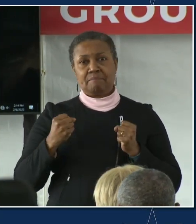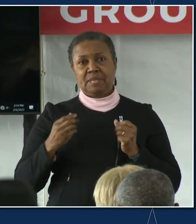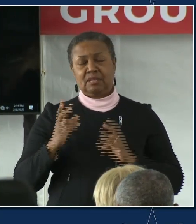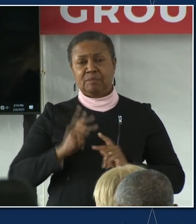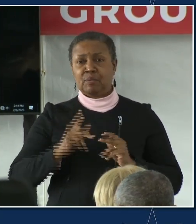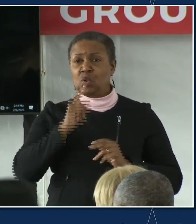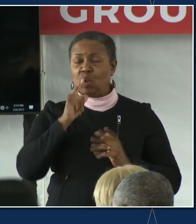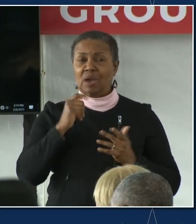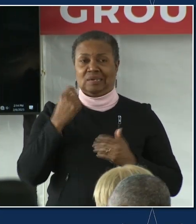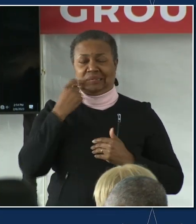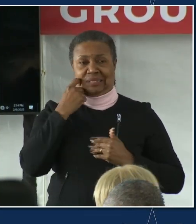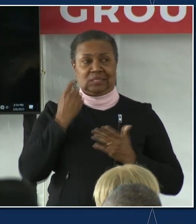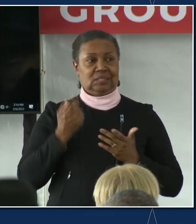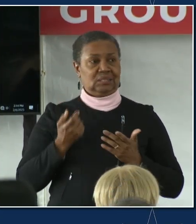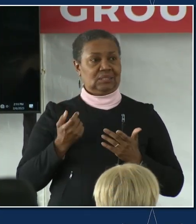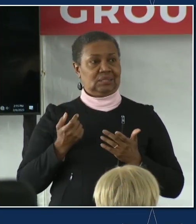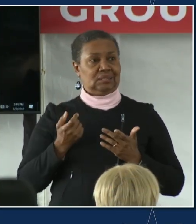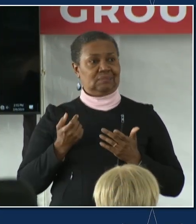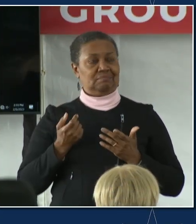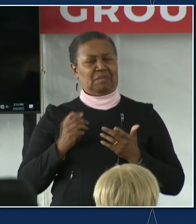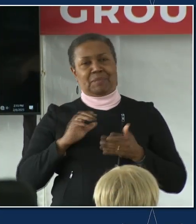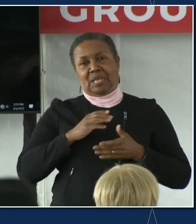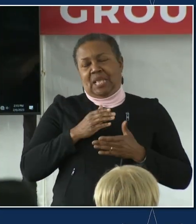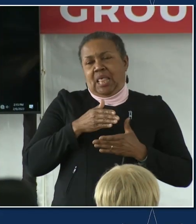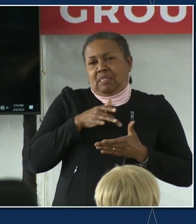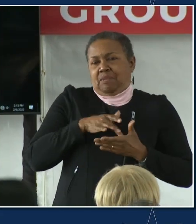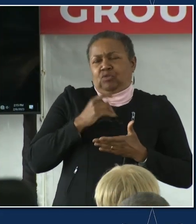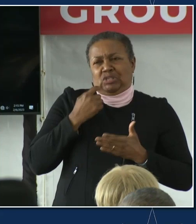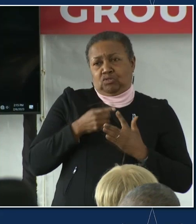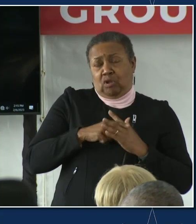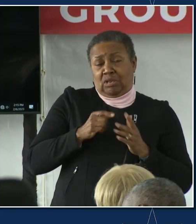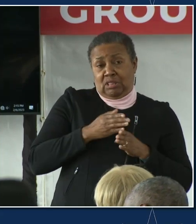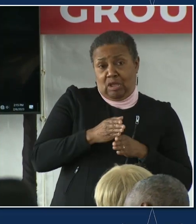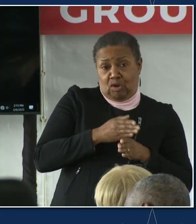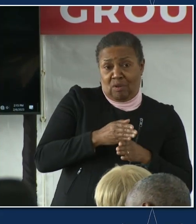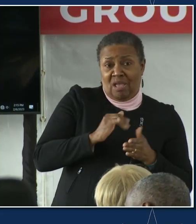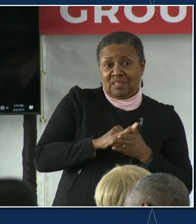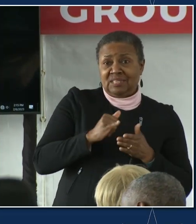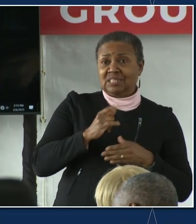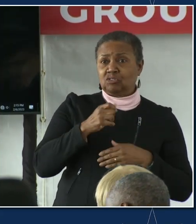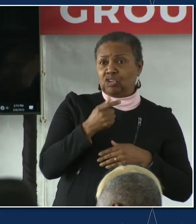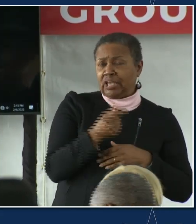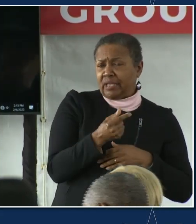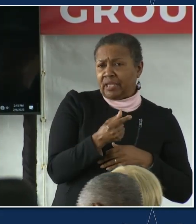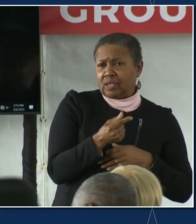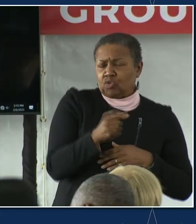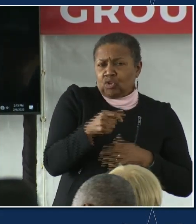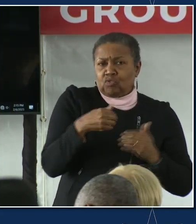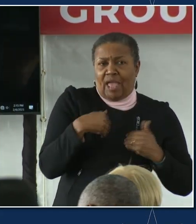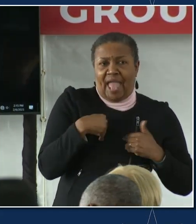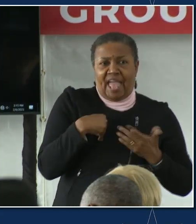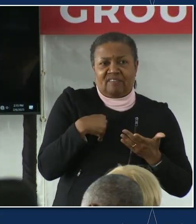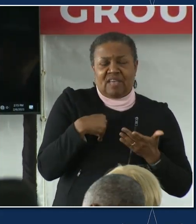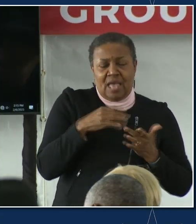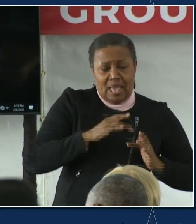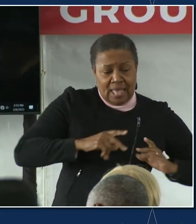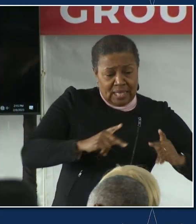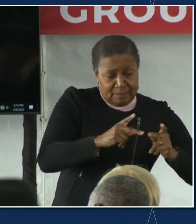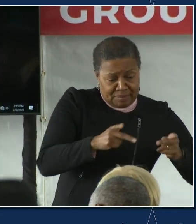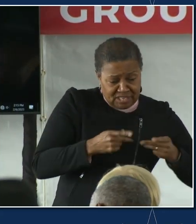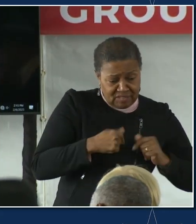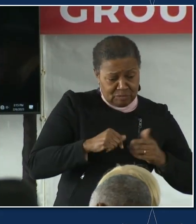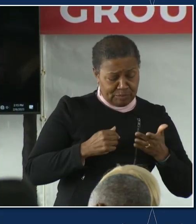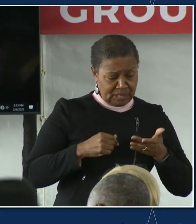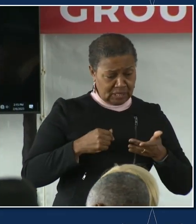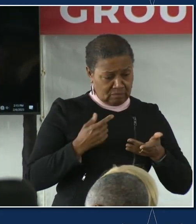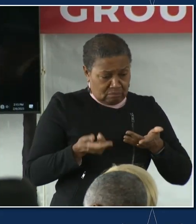folks who are just coming up, maybe in the middle of their careers, this is a gig economy, right? You've got to have spaces for them to